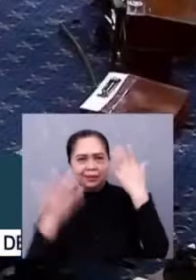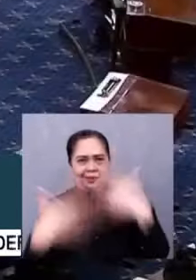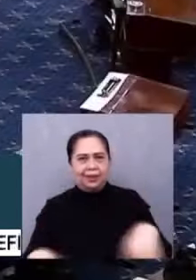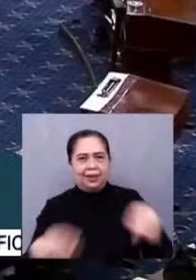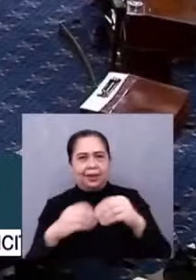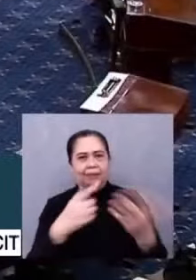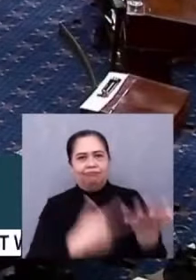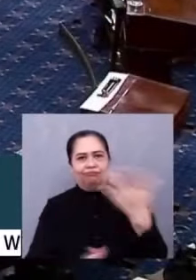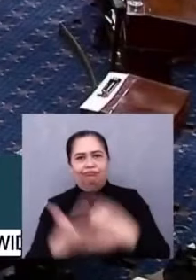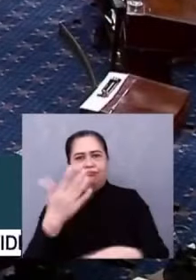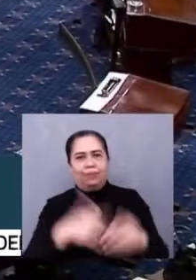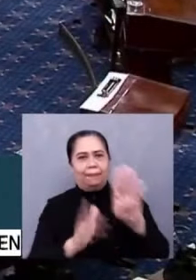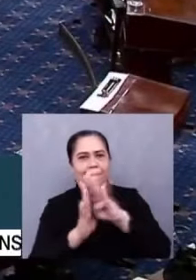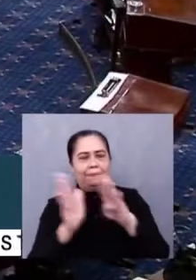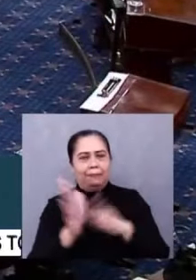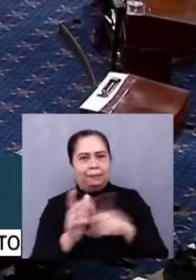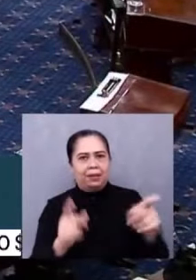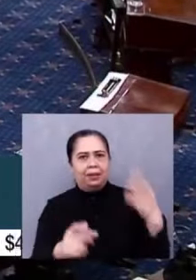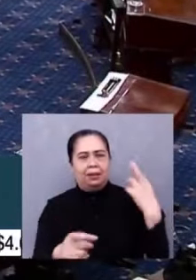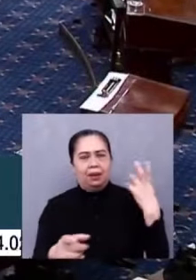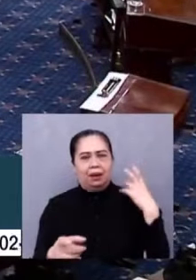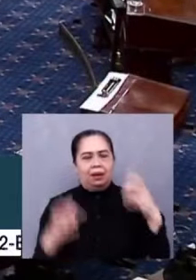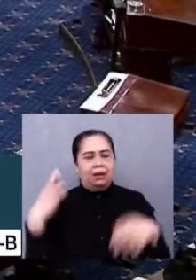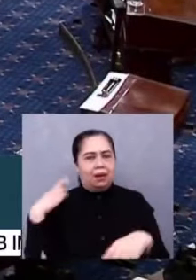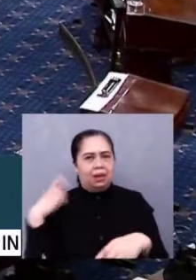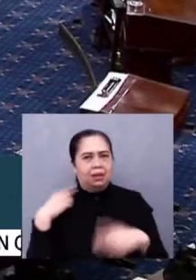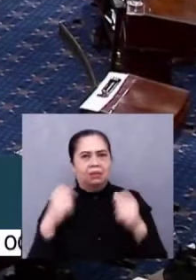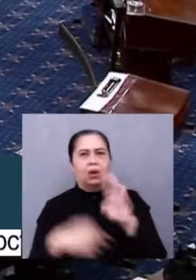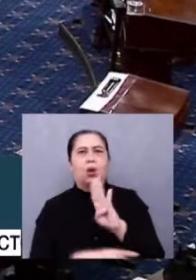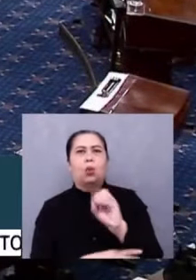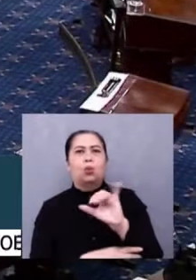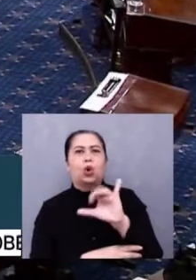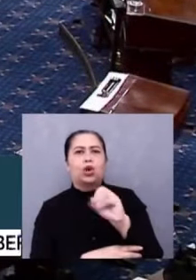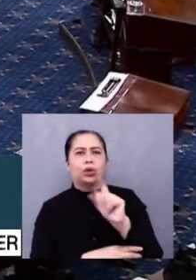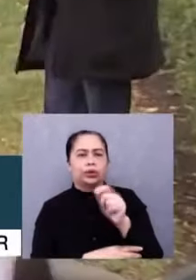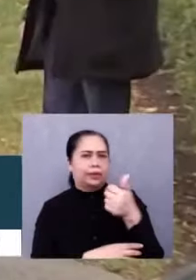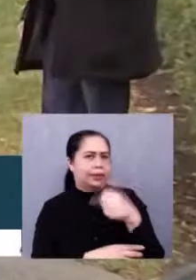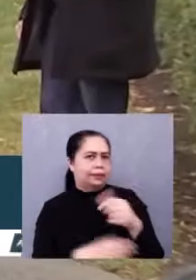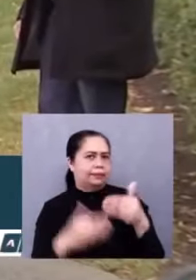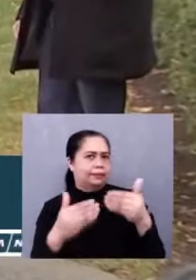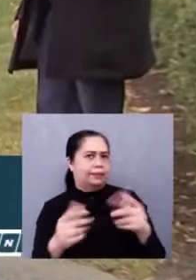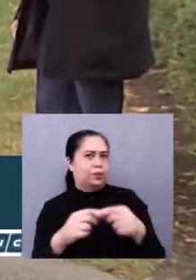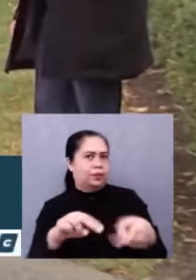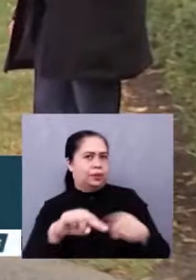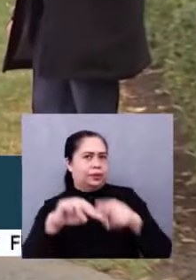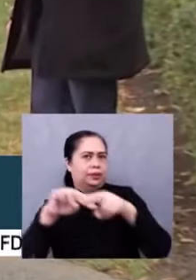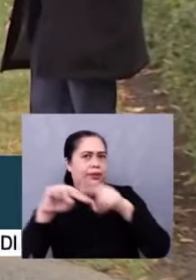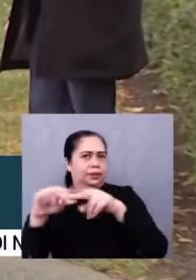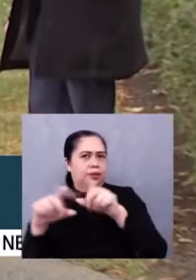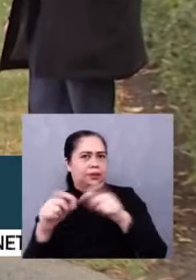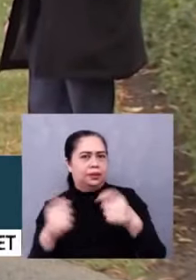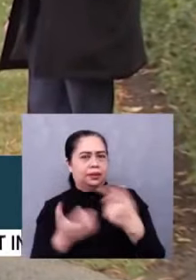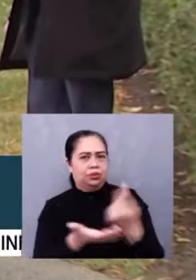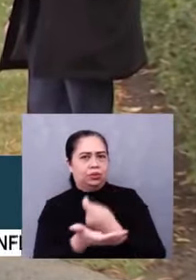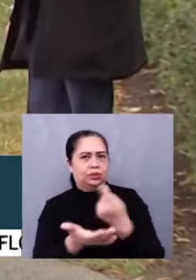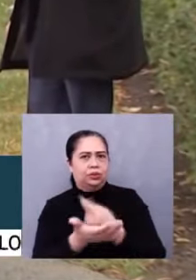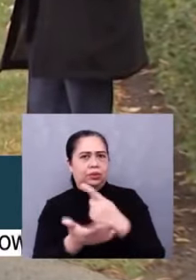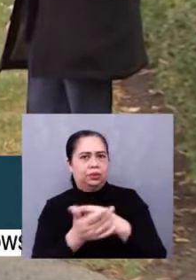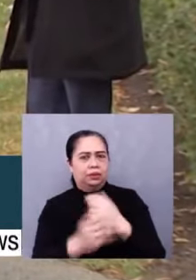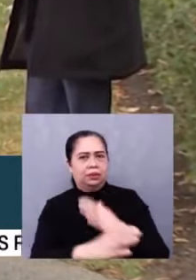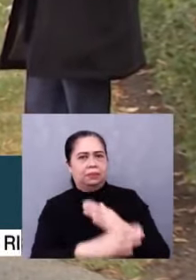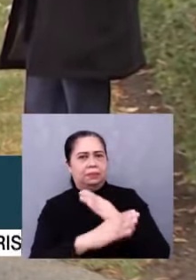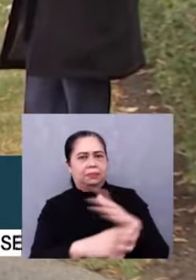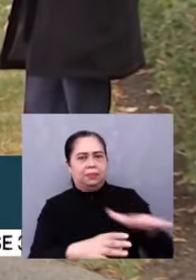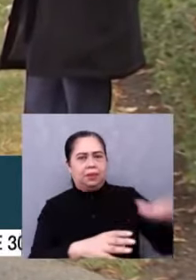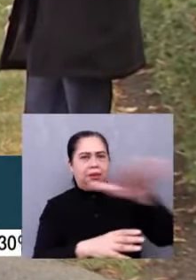spurning right-wing demands that they boycott any measure leading to an increase in the Treasury Department's borrowing authority.